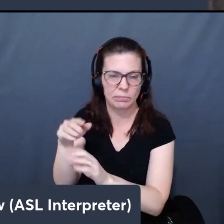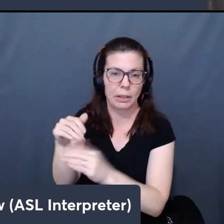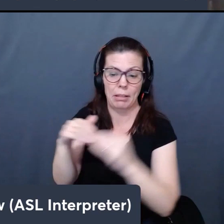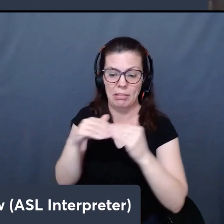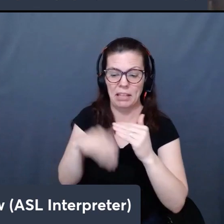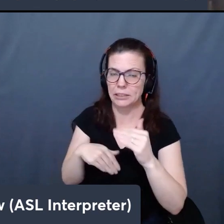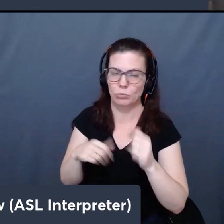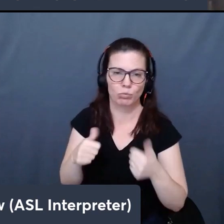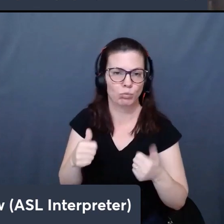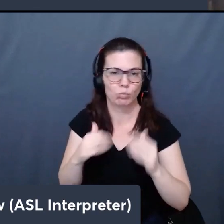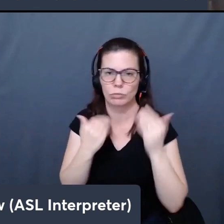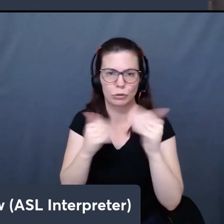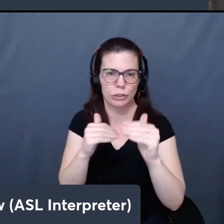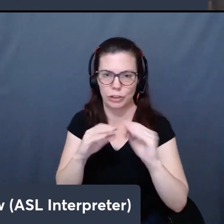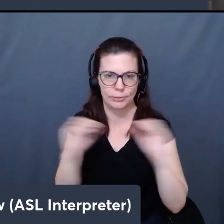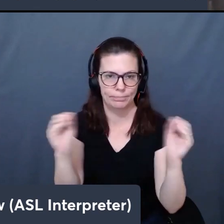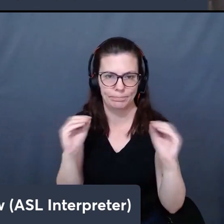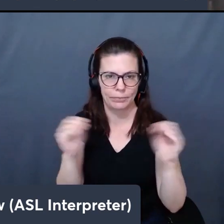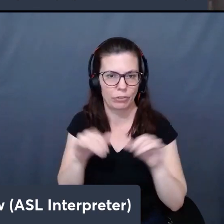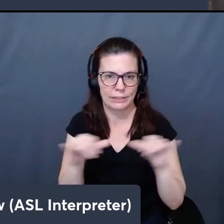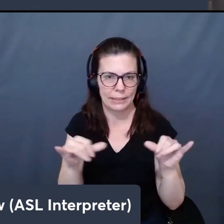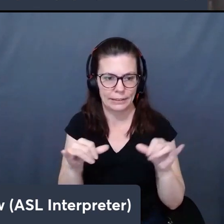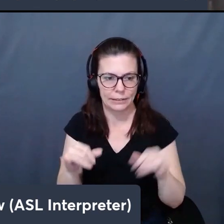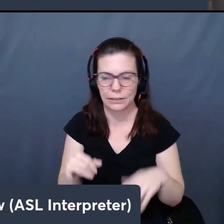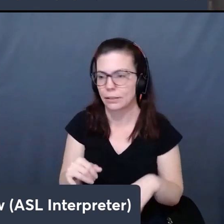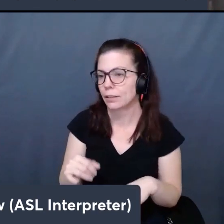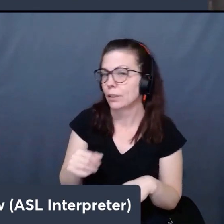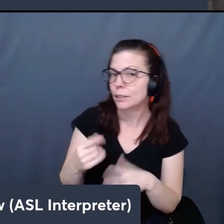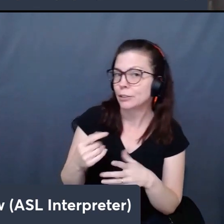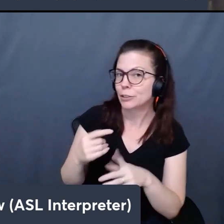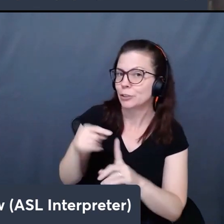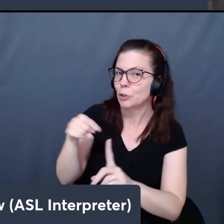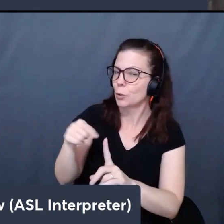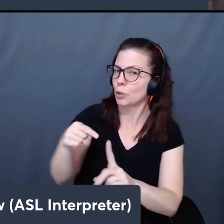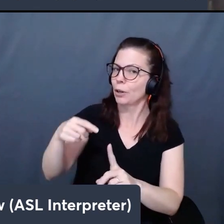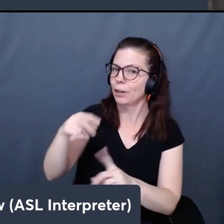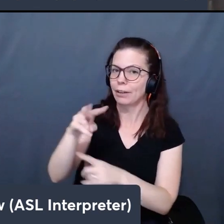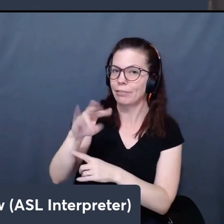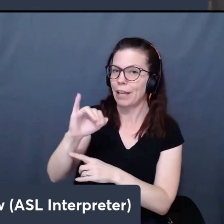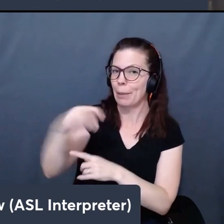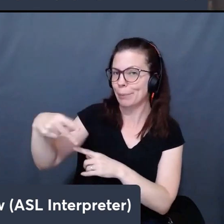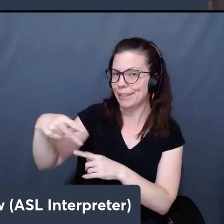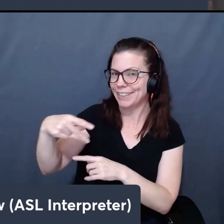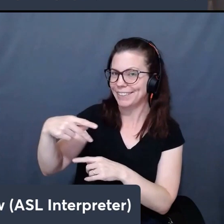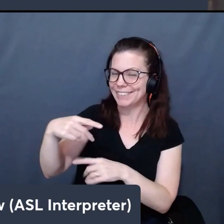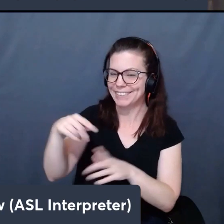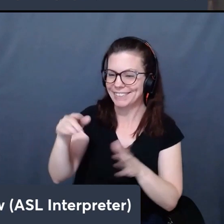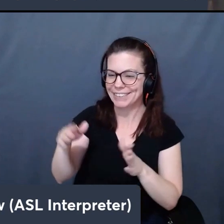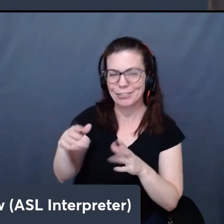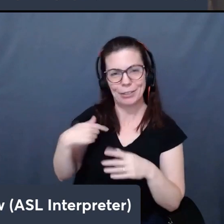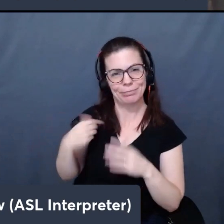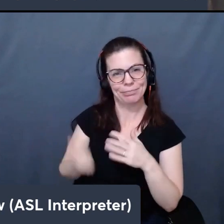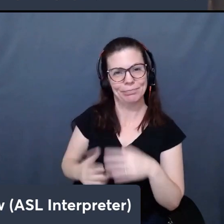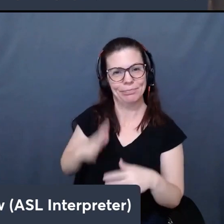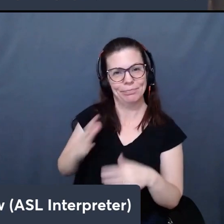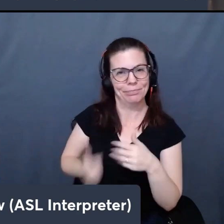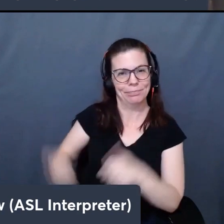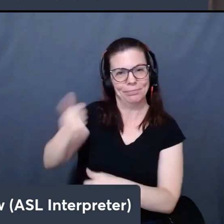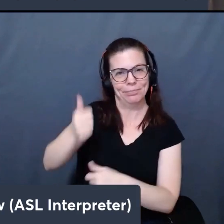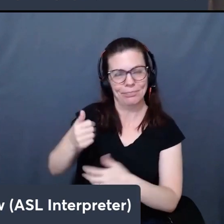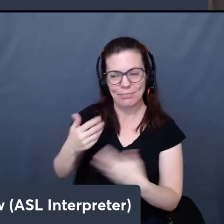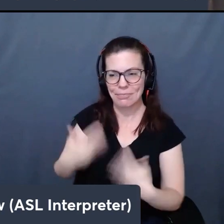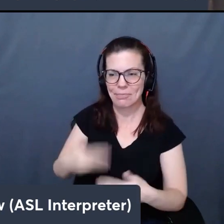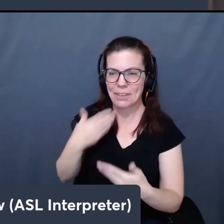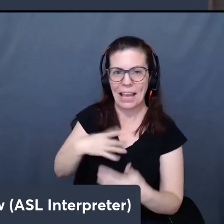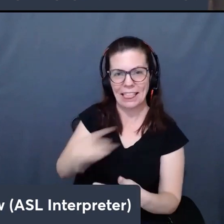other restrictions on the size. So the red carpet treatment then. I like it. Well,